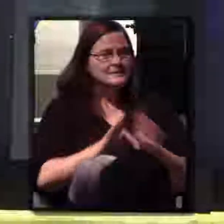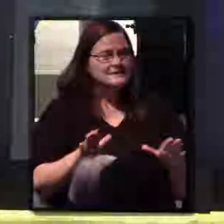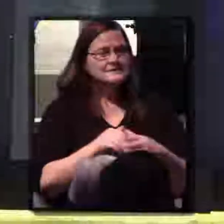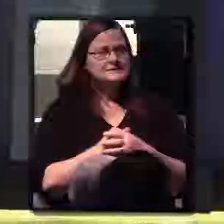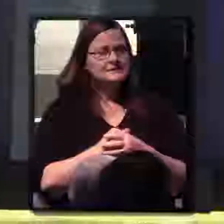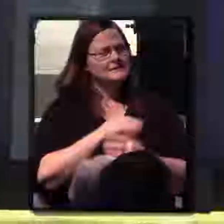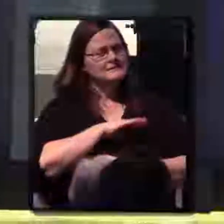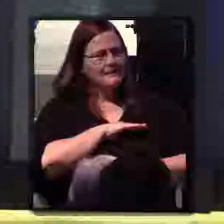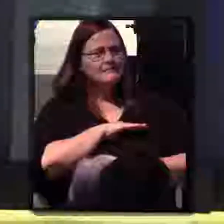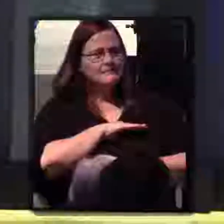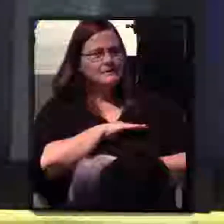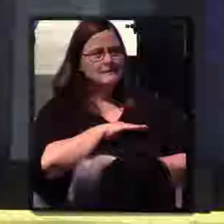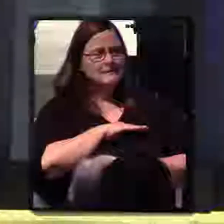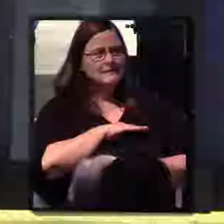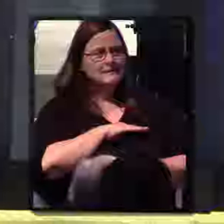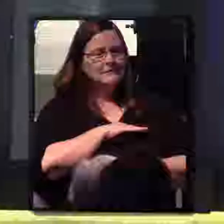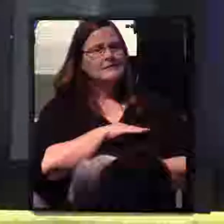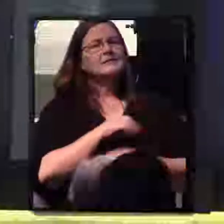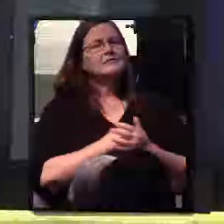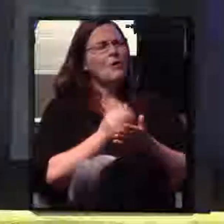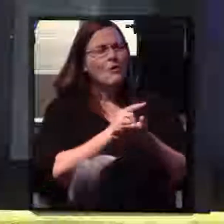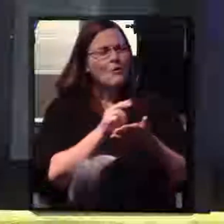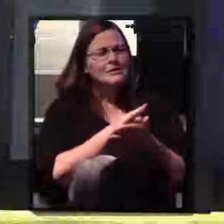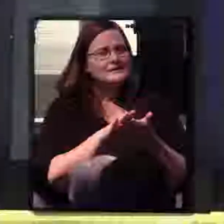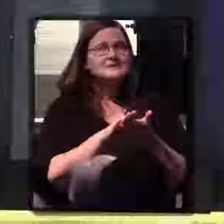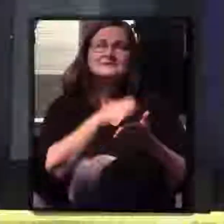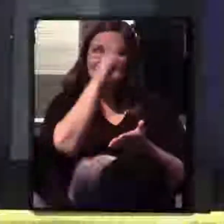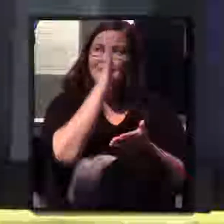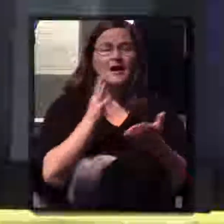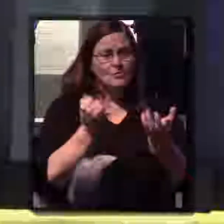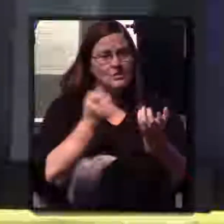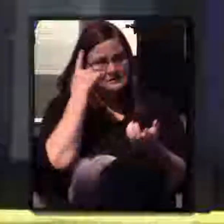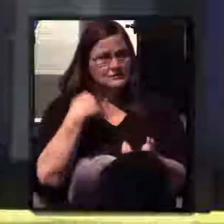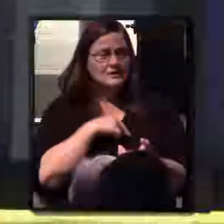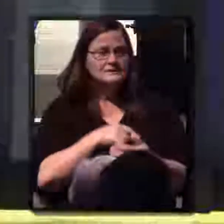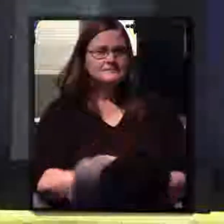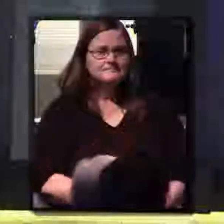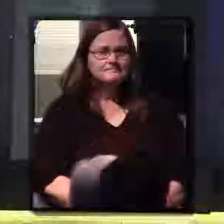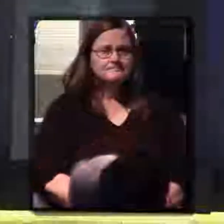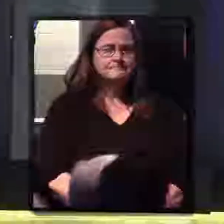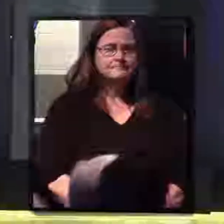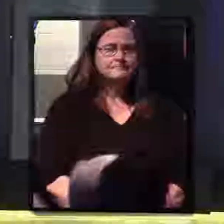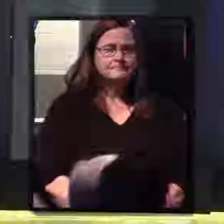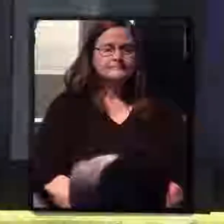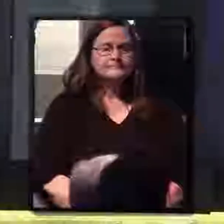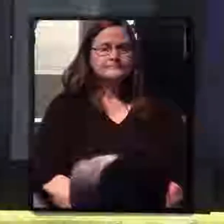from enjoying the peace, the contentment, the wholeness that